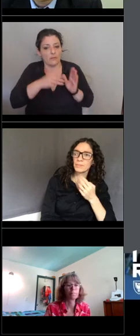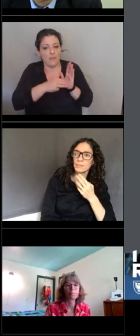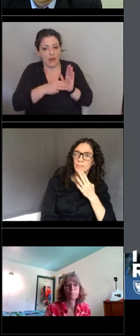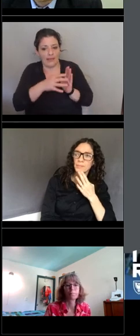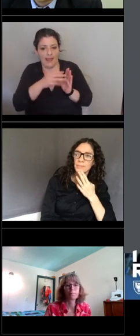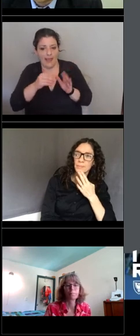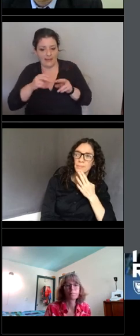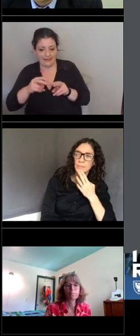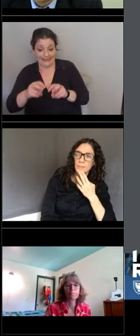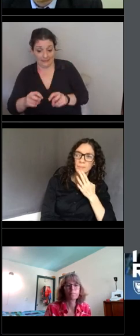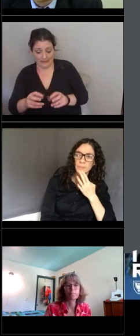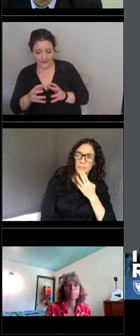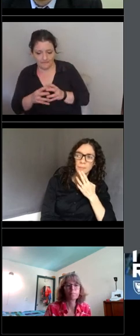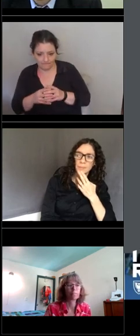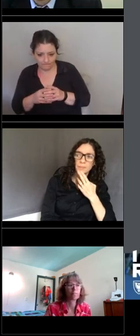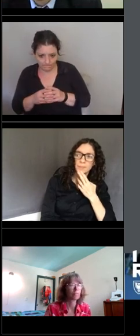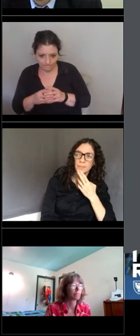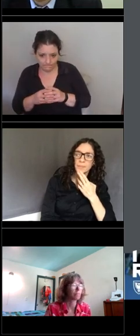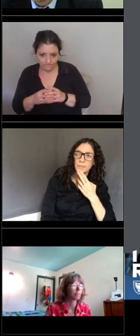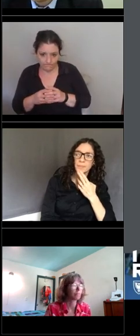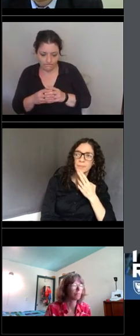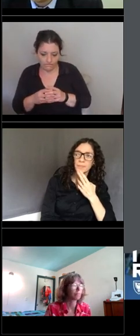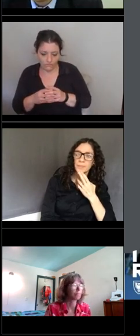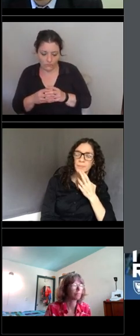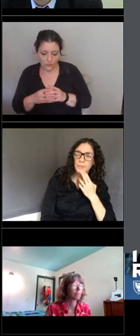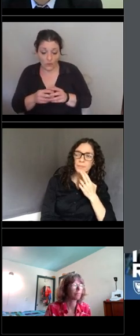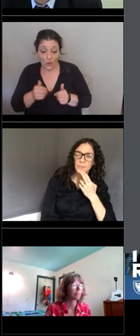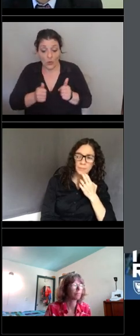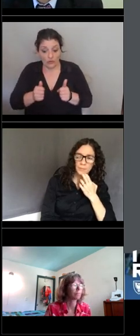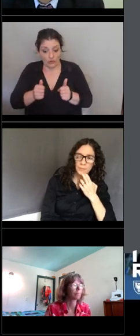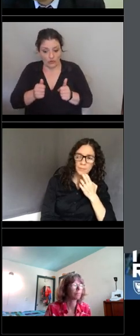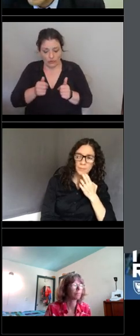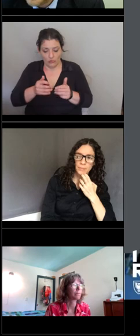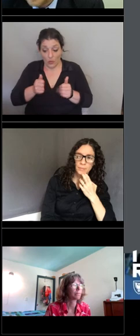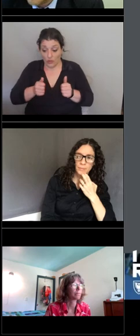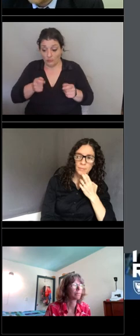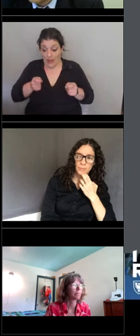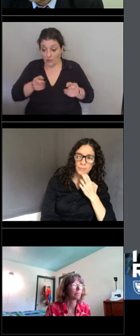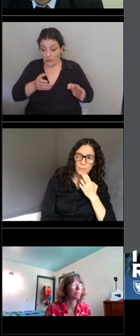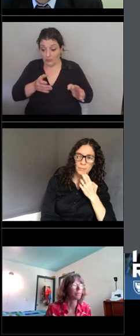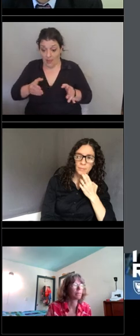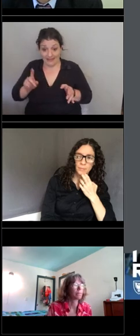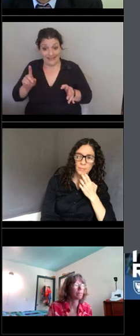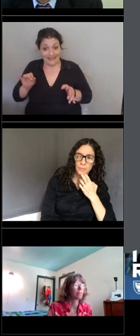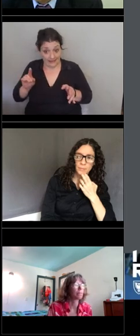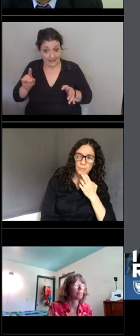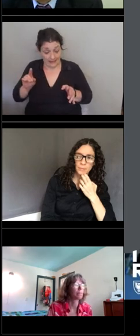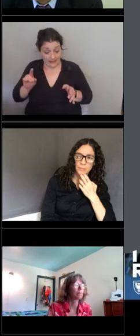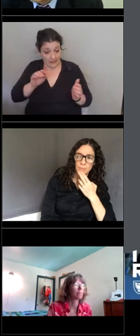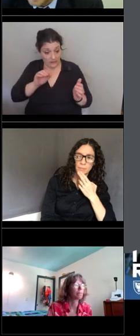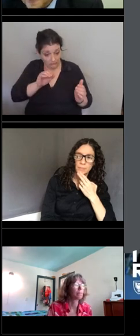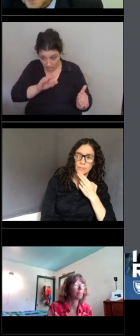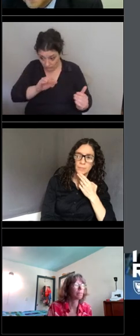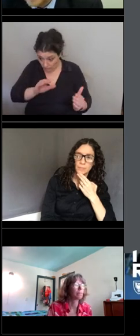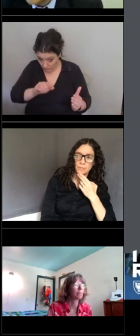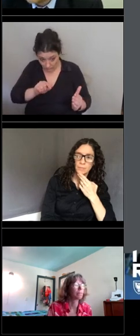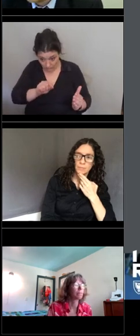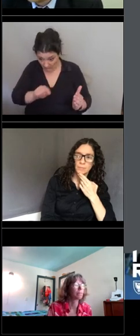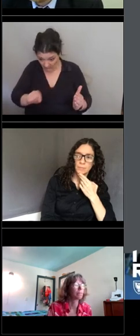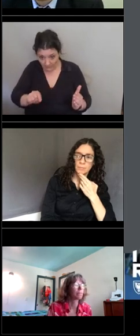category actions were the ones that dealt with a lot of being able to identify species that were at risk,